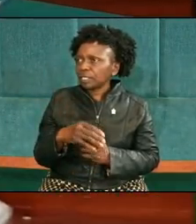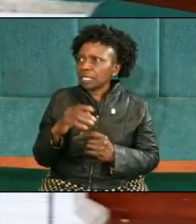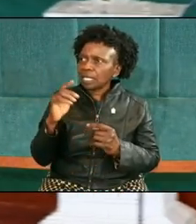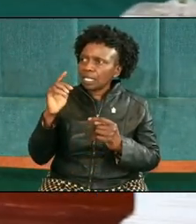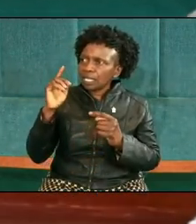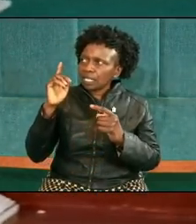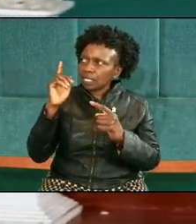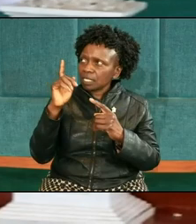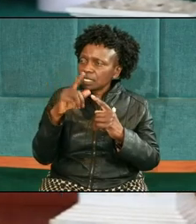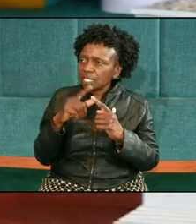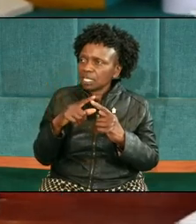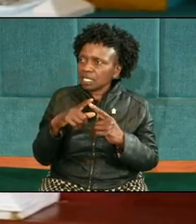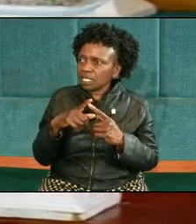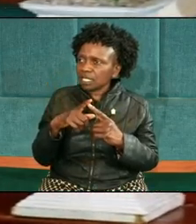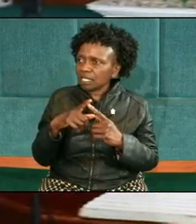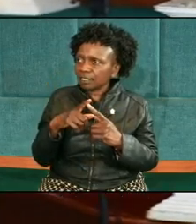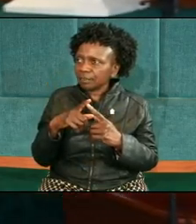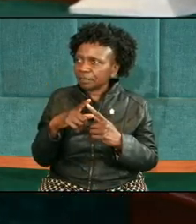Let me talk to the choir.